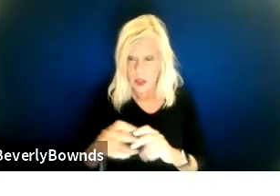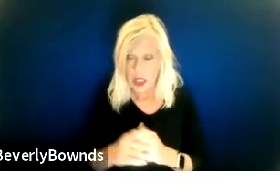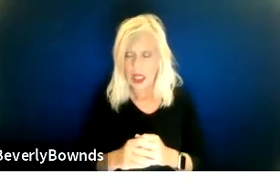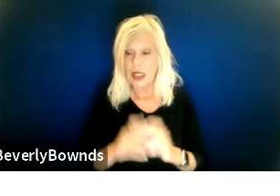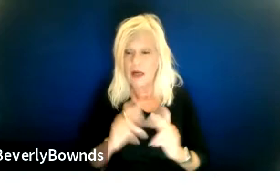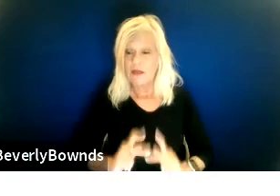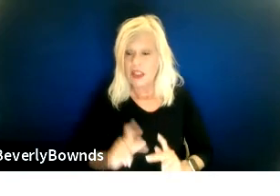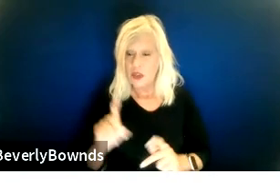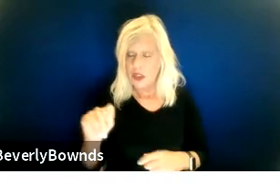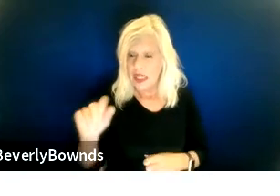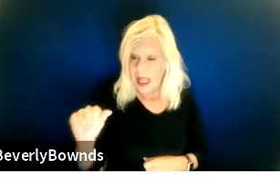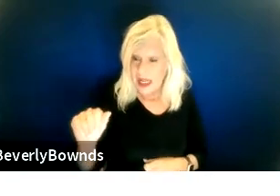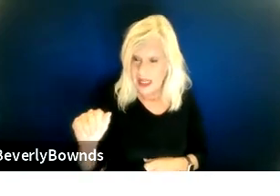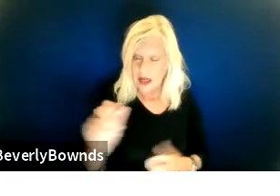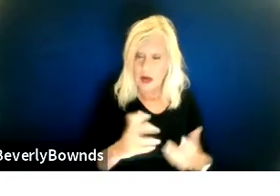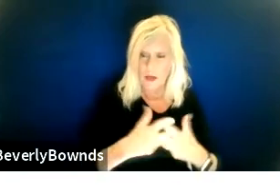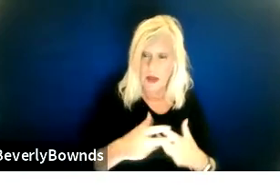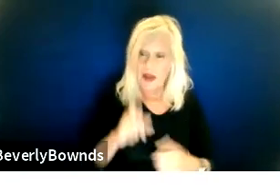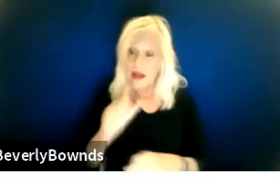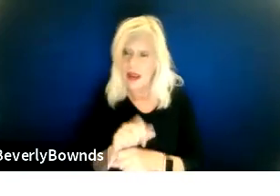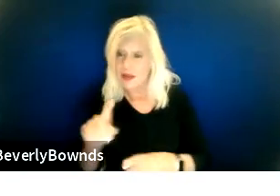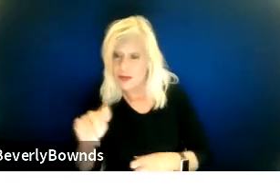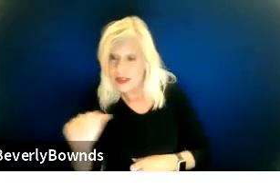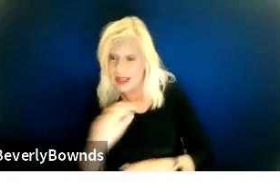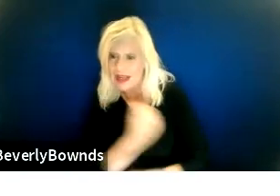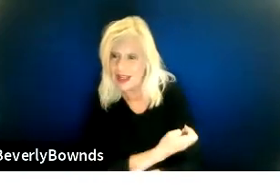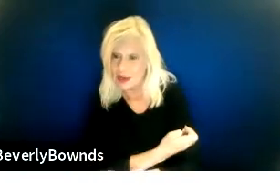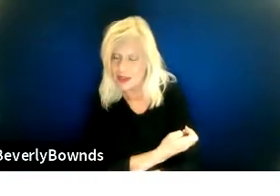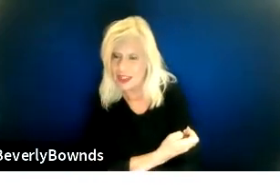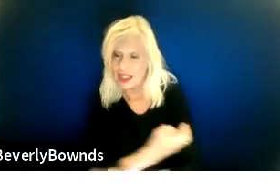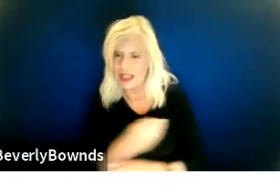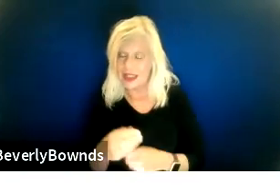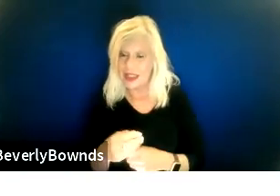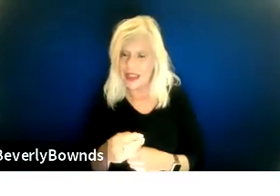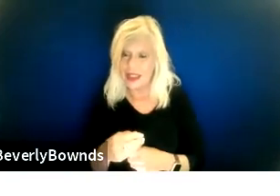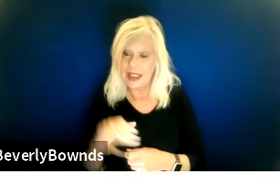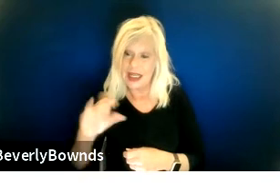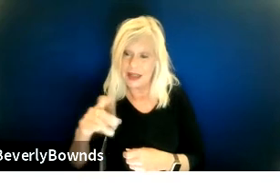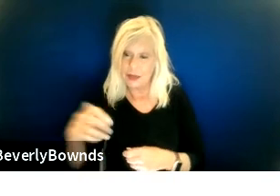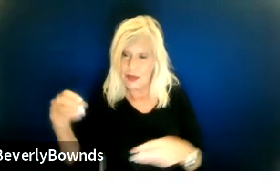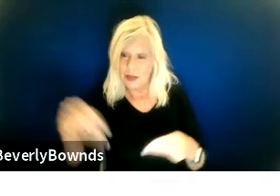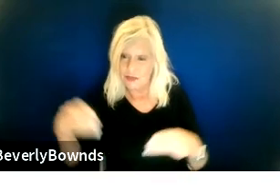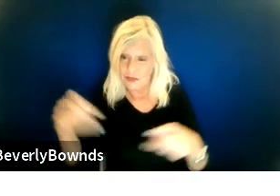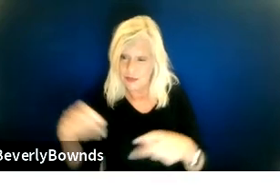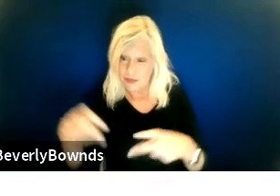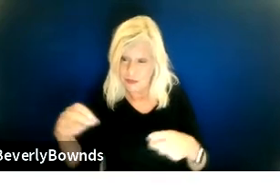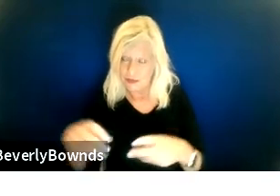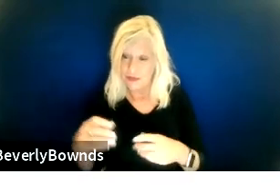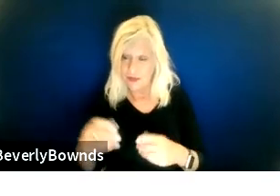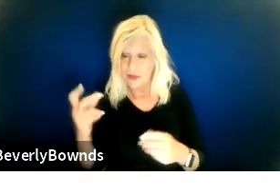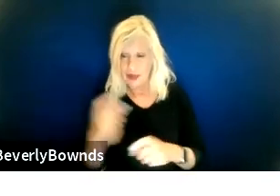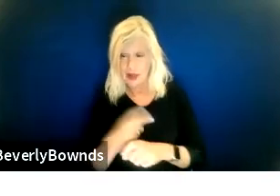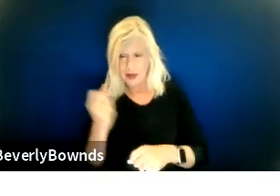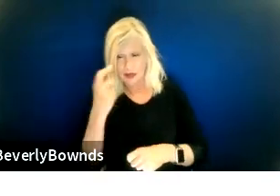physical data, and combined with the actual data of the energy inputs, we can understand how to more effectively optimize